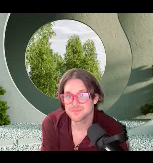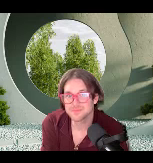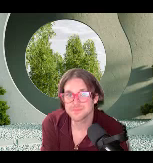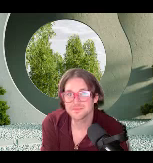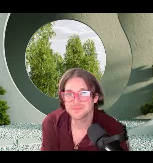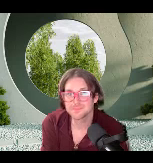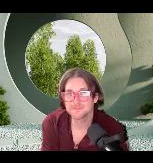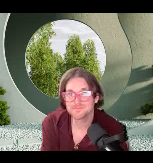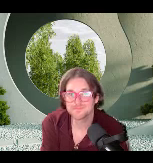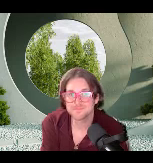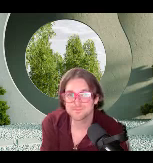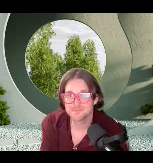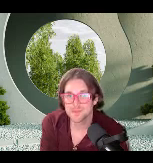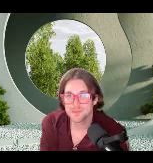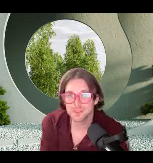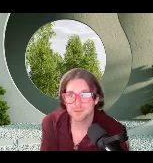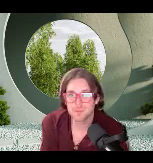slide.